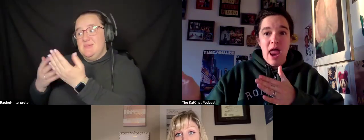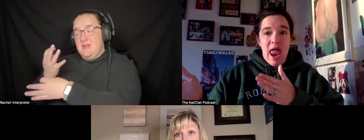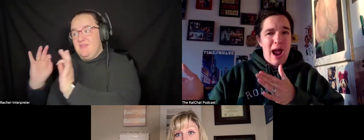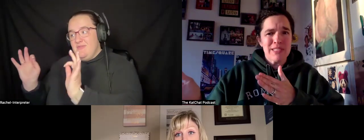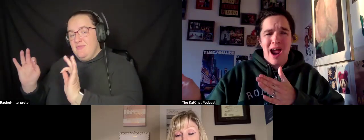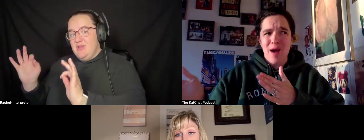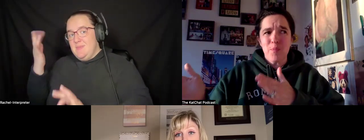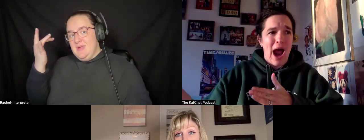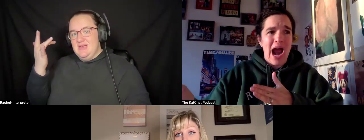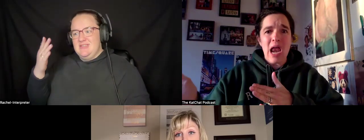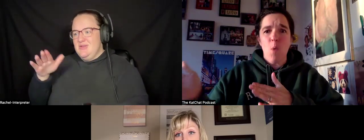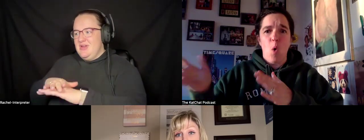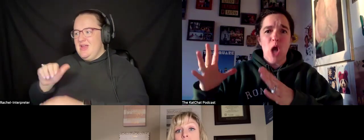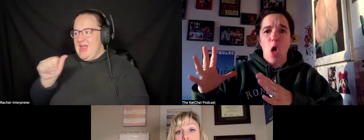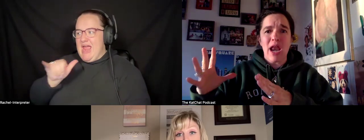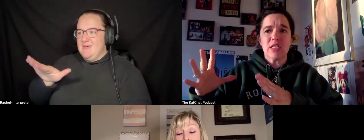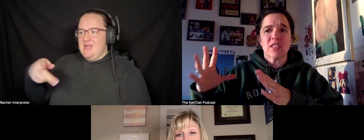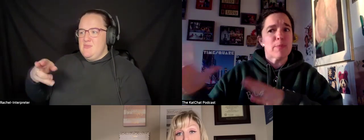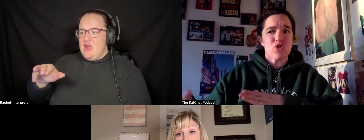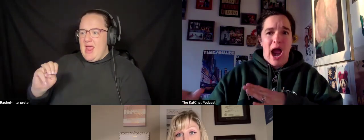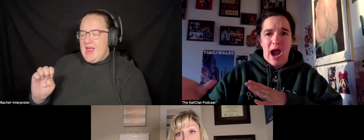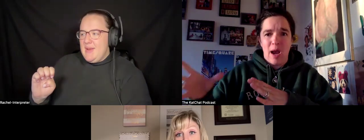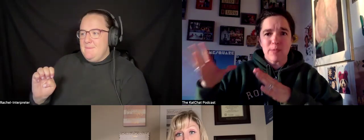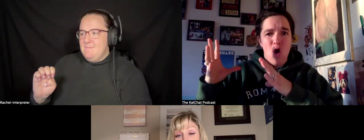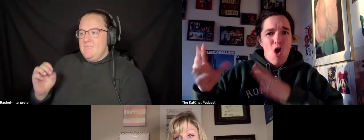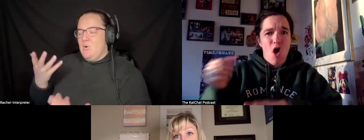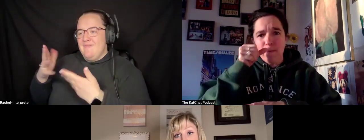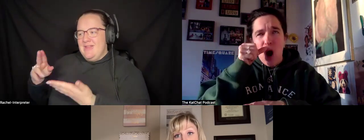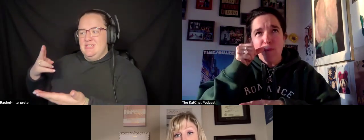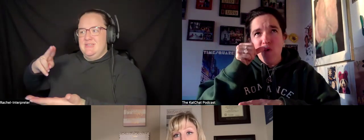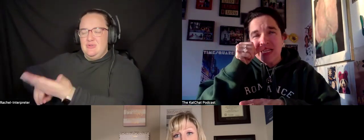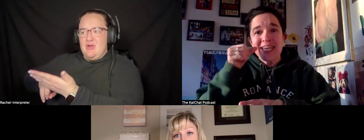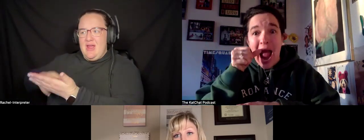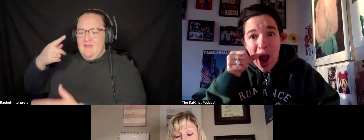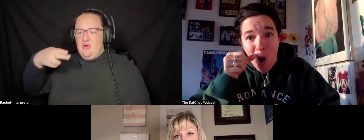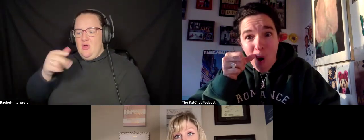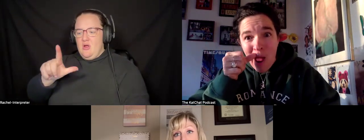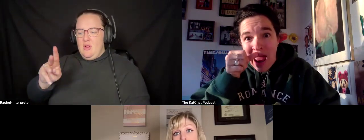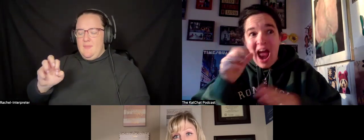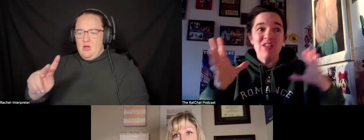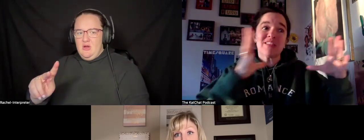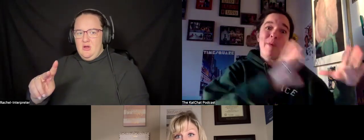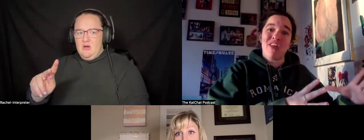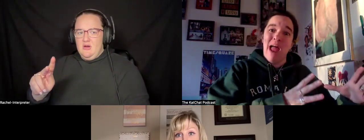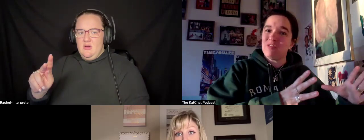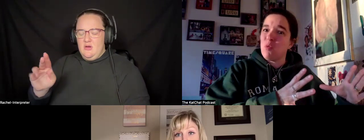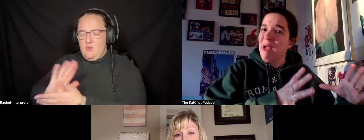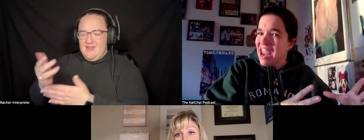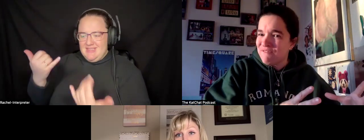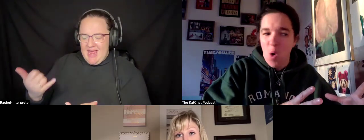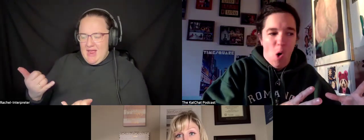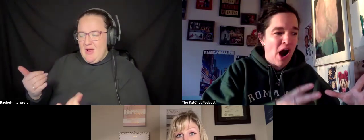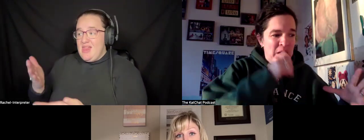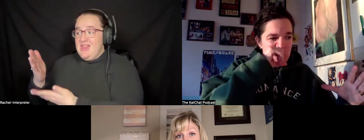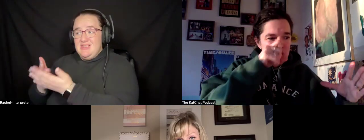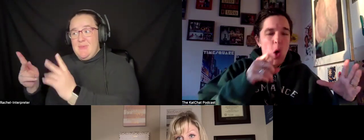on Amazon Prime or we already subscribed Hallmark movies now, and then some of them have to